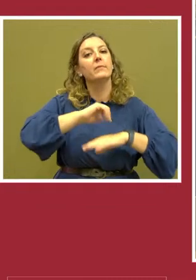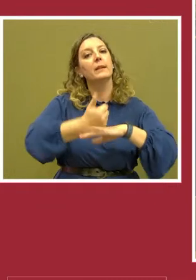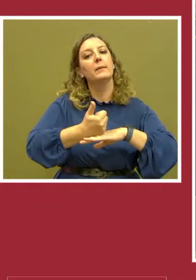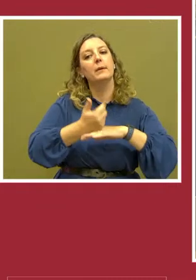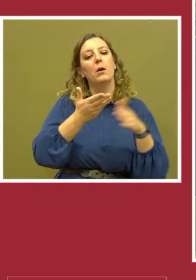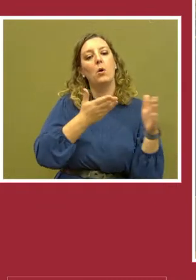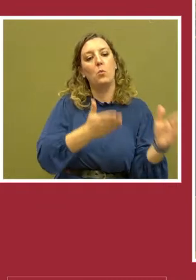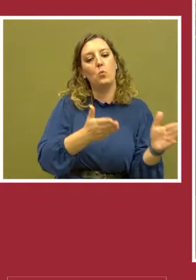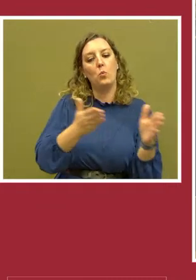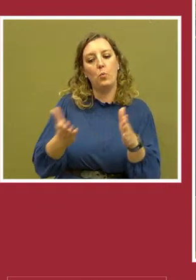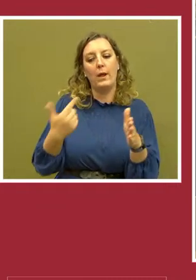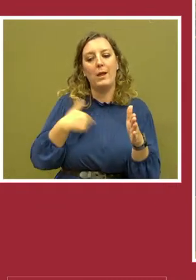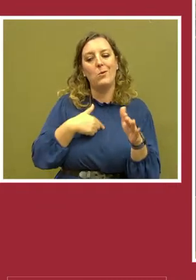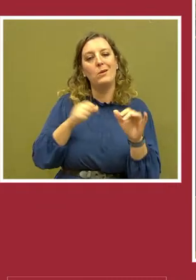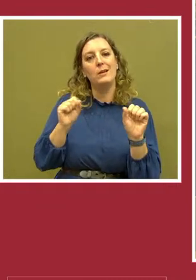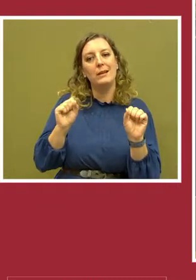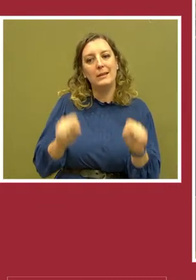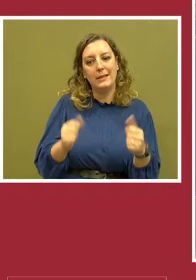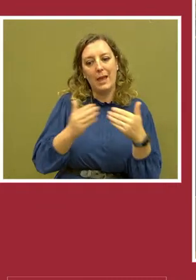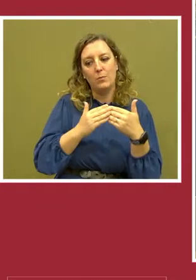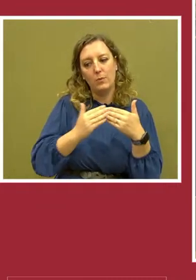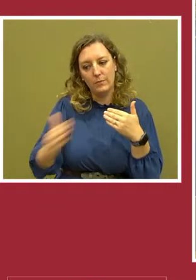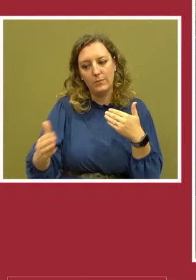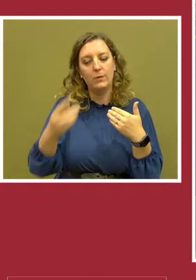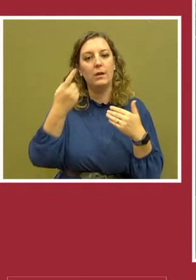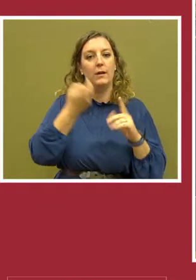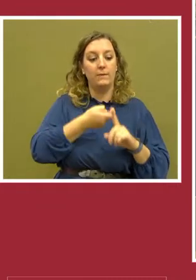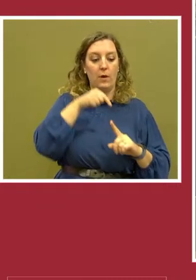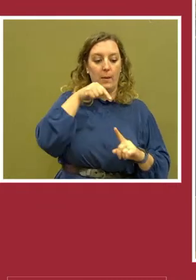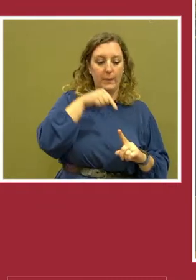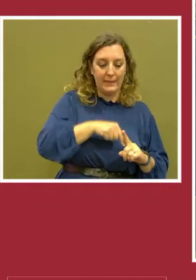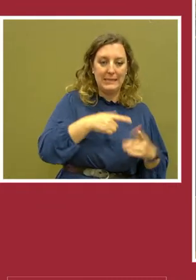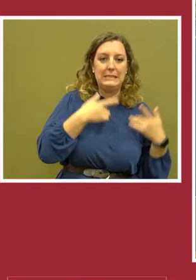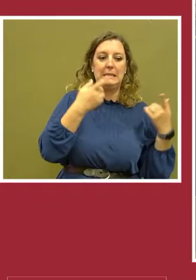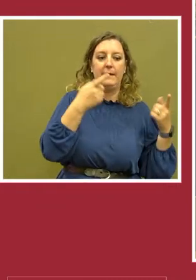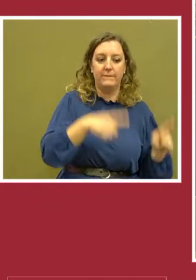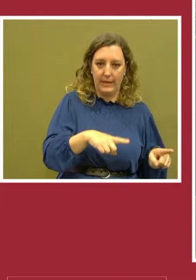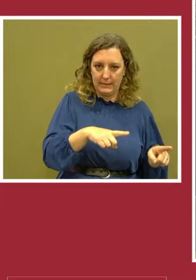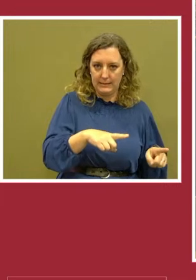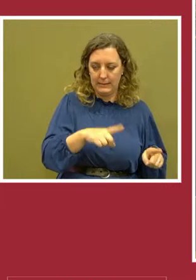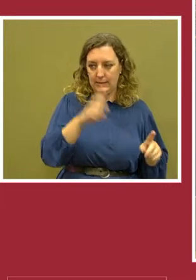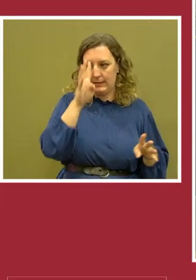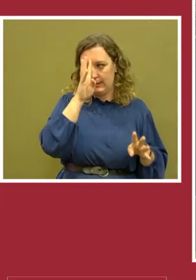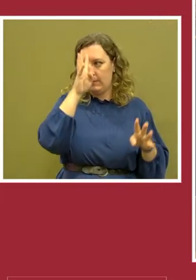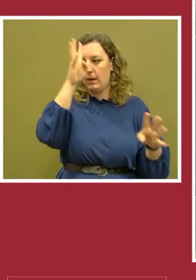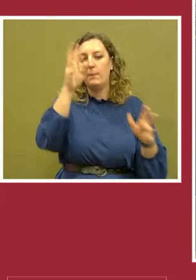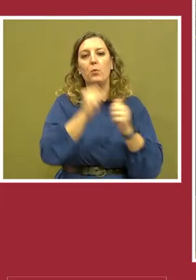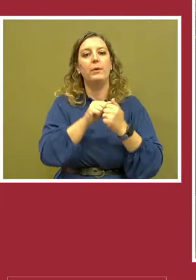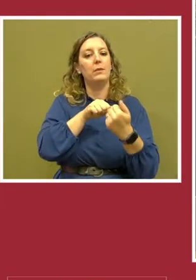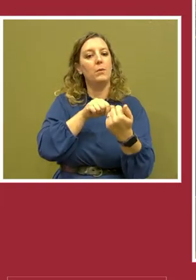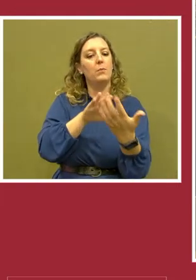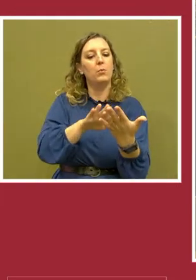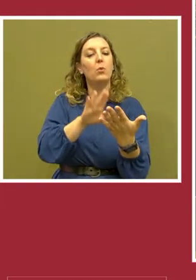establishing a way that we can move forward from this whole entire event and come up with an approach that actually will have